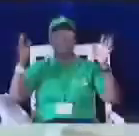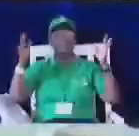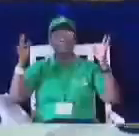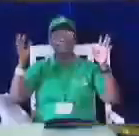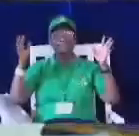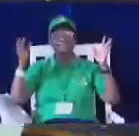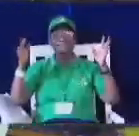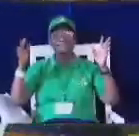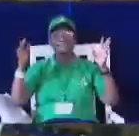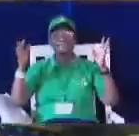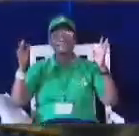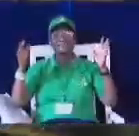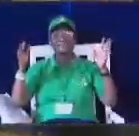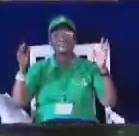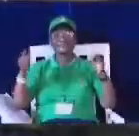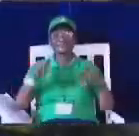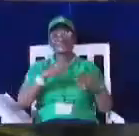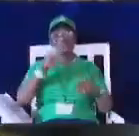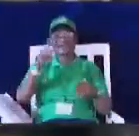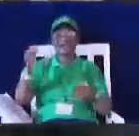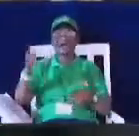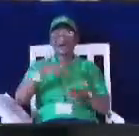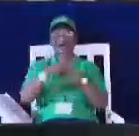you. You are welcome.